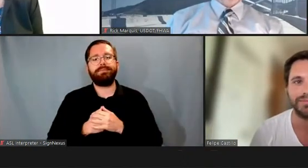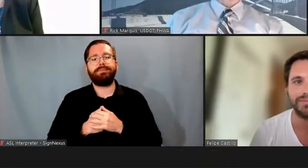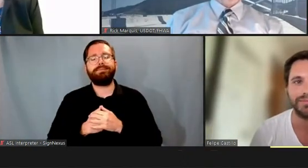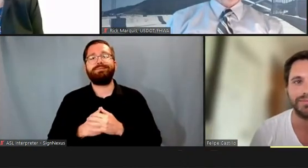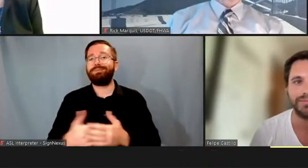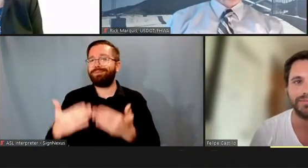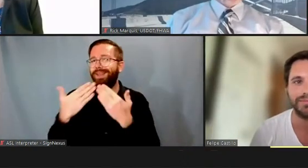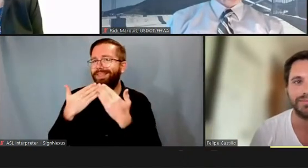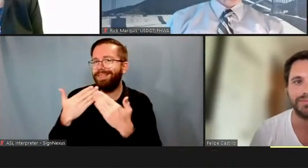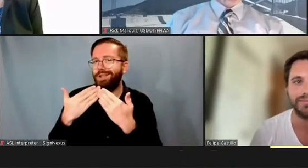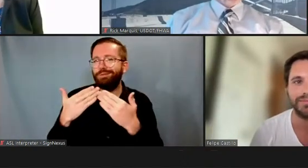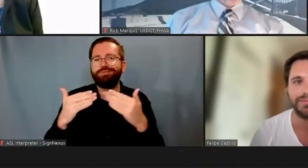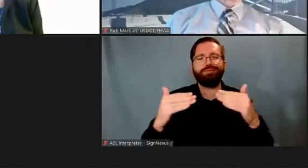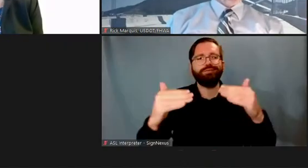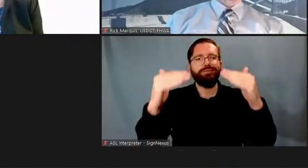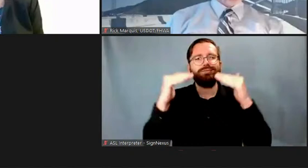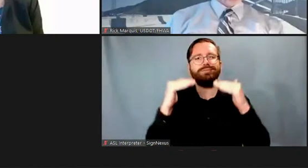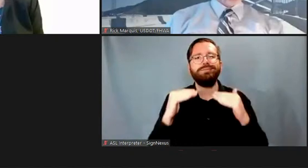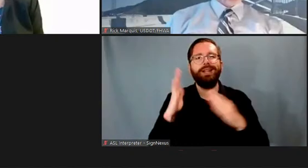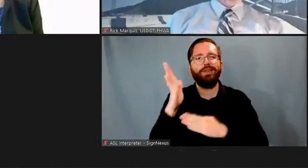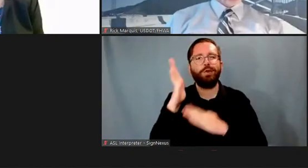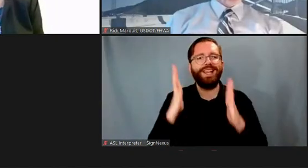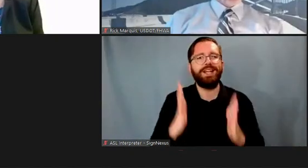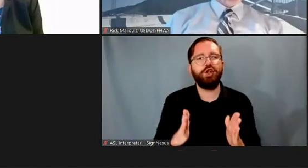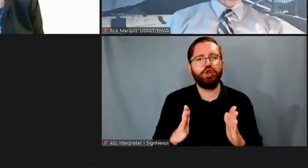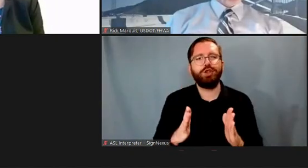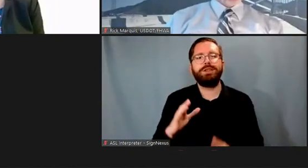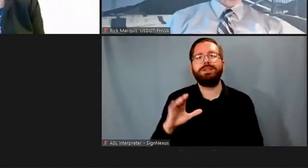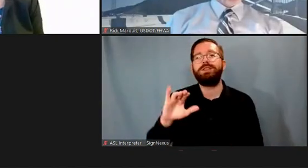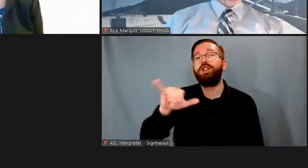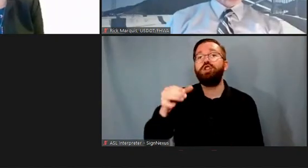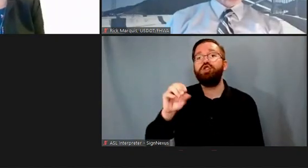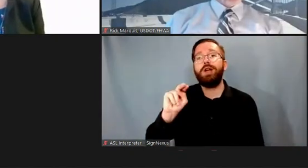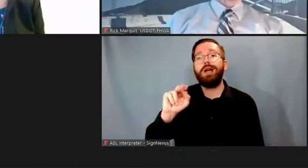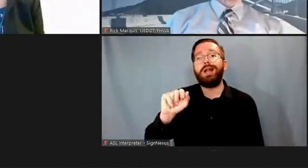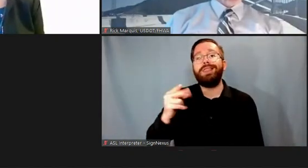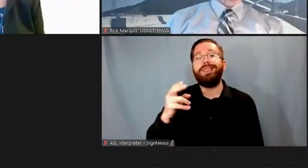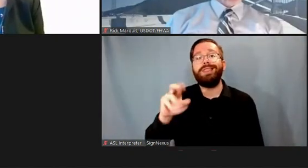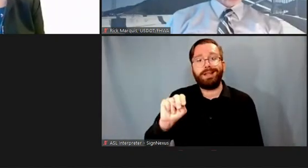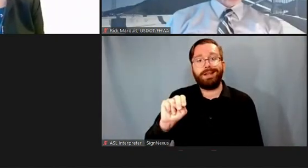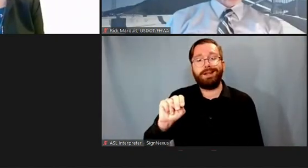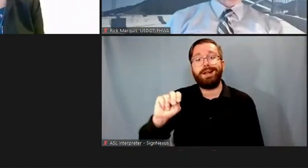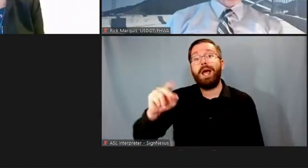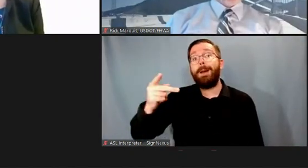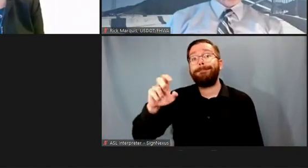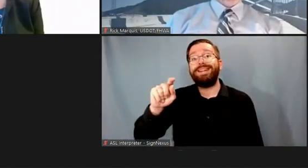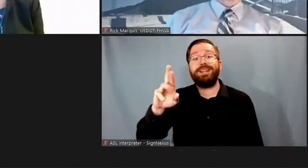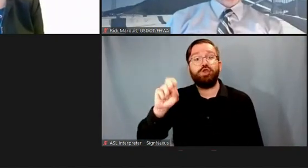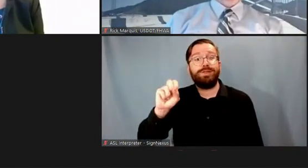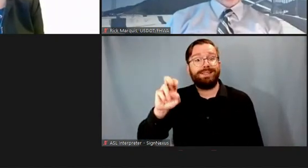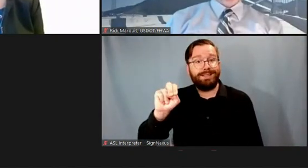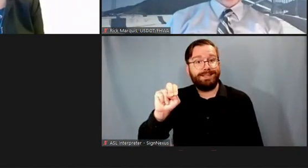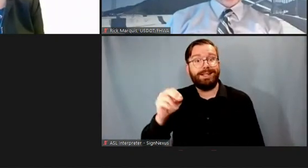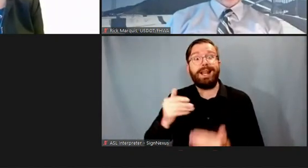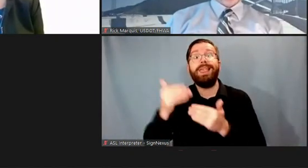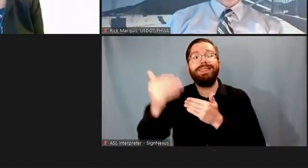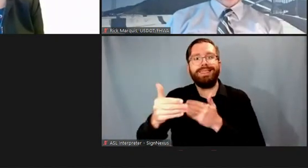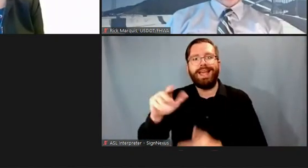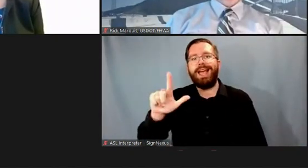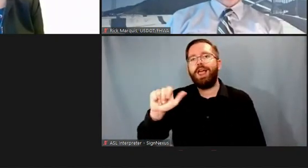thank you our next speaker is jonathan peterson followed by laura mount